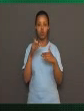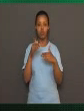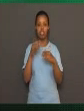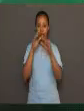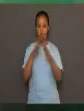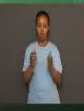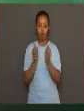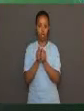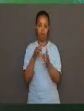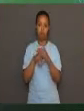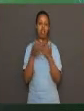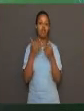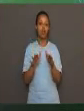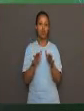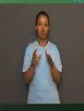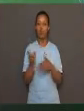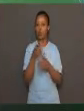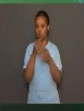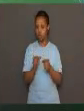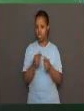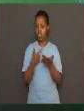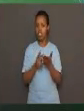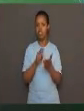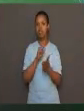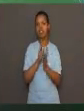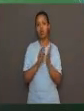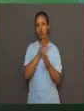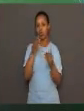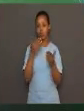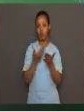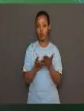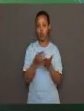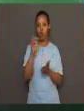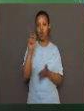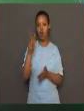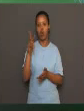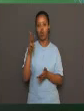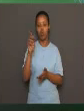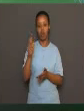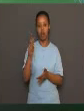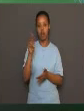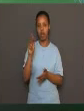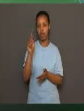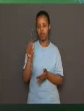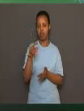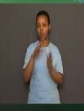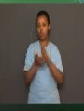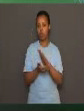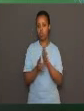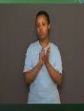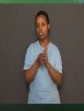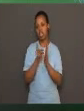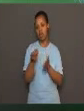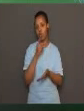teacher. These are all examples of operant conditioning. There are